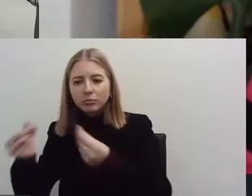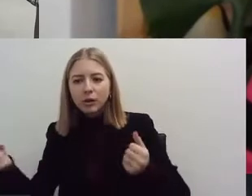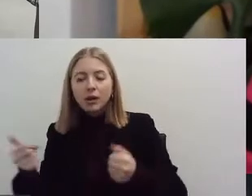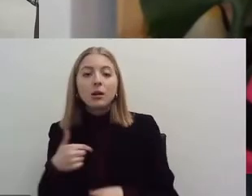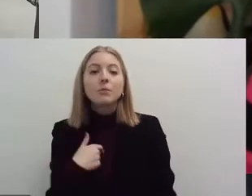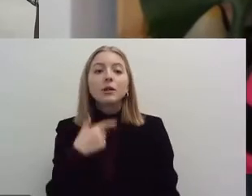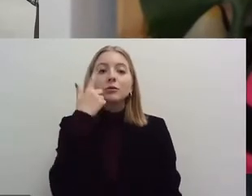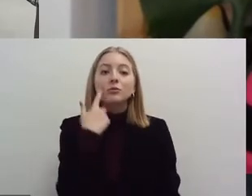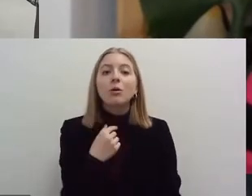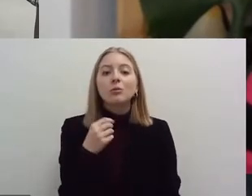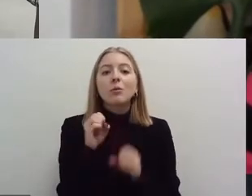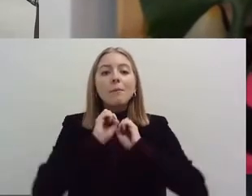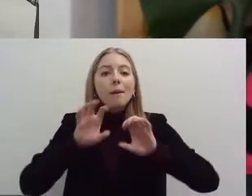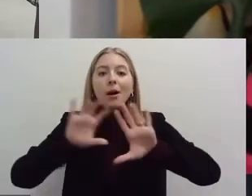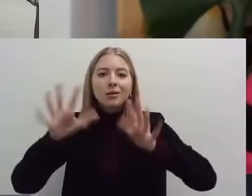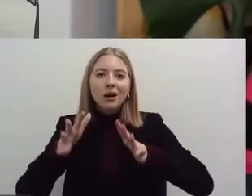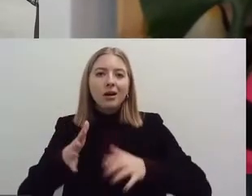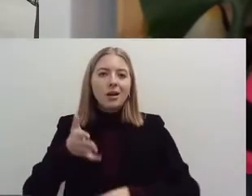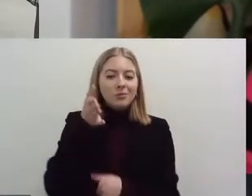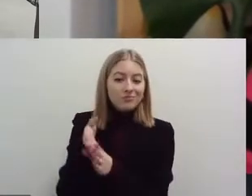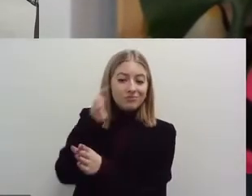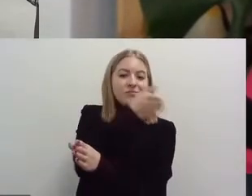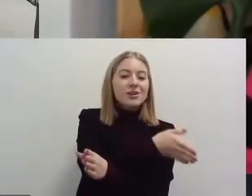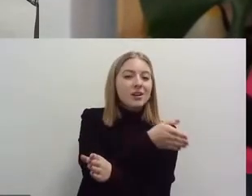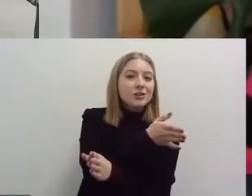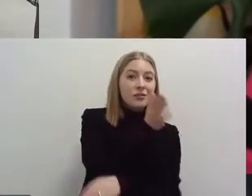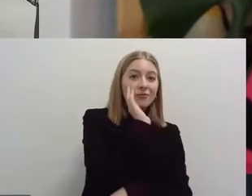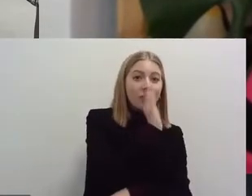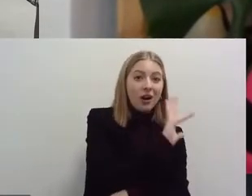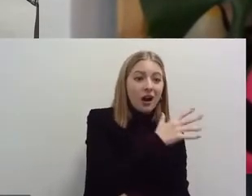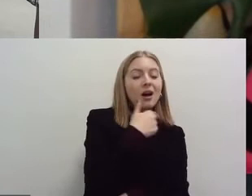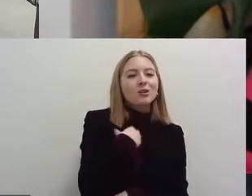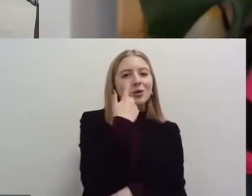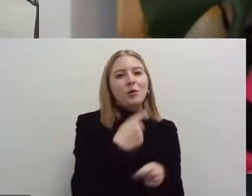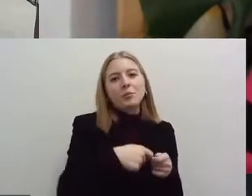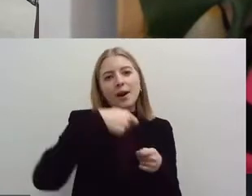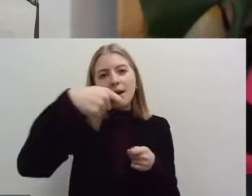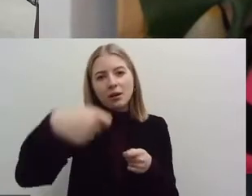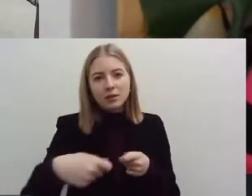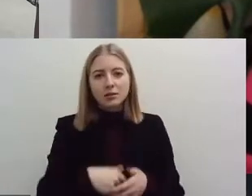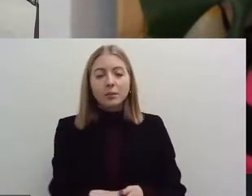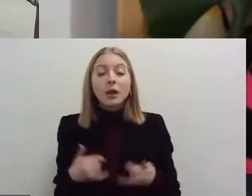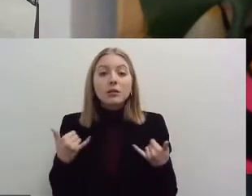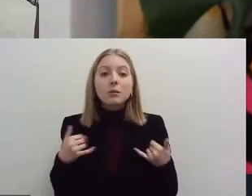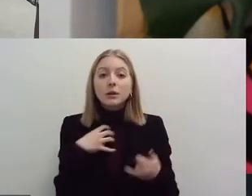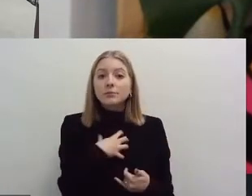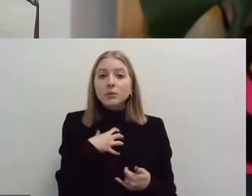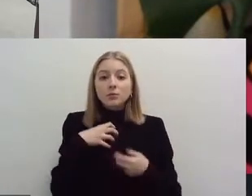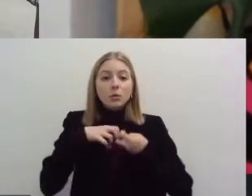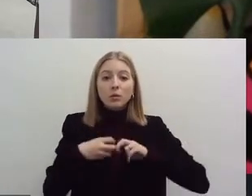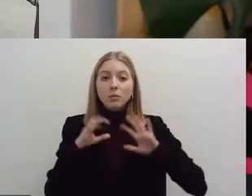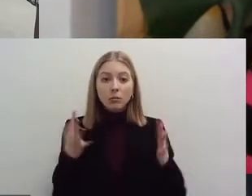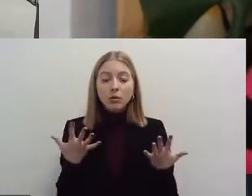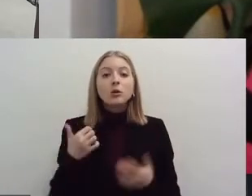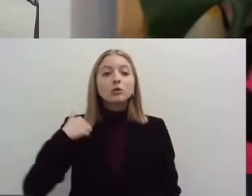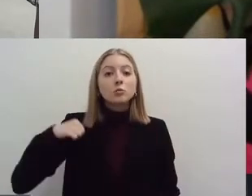that is one of the biggest issues we're having right now for youth well-being, but also for actually encouraging youth to